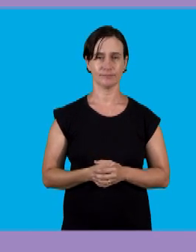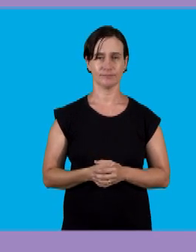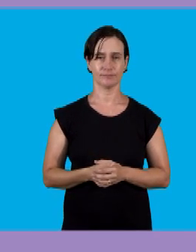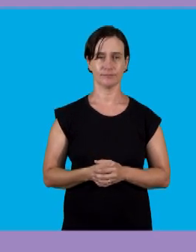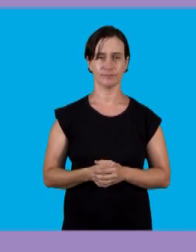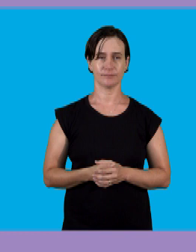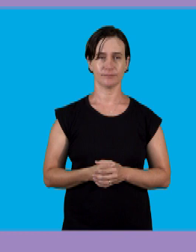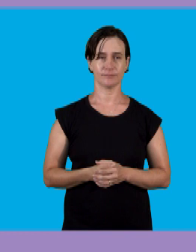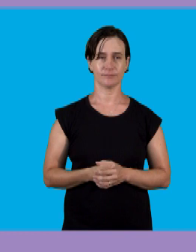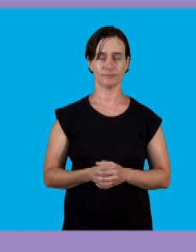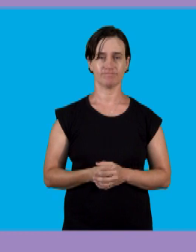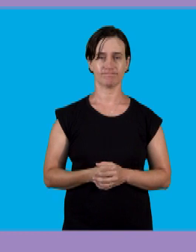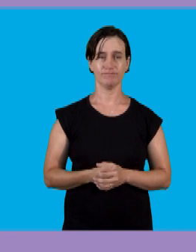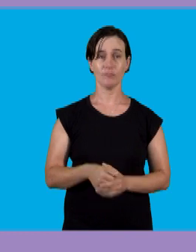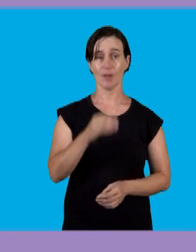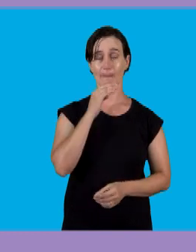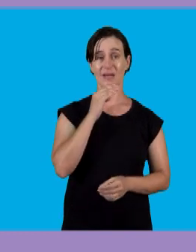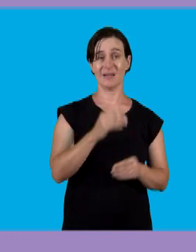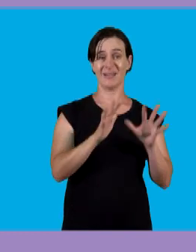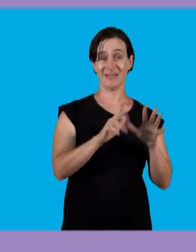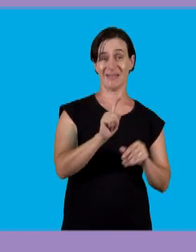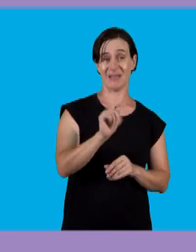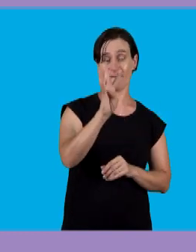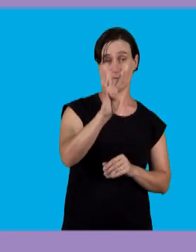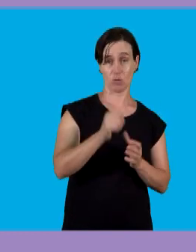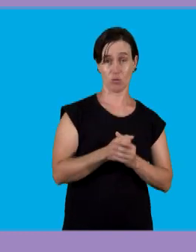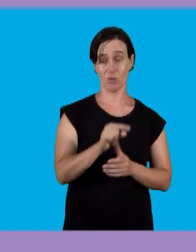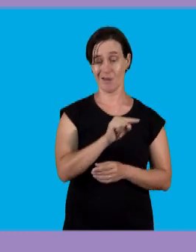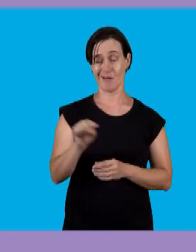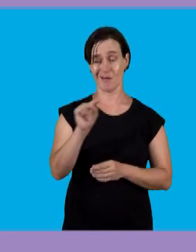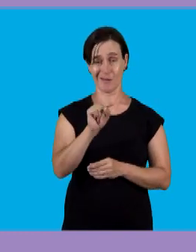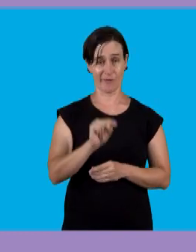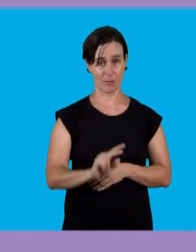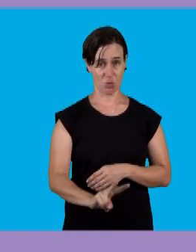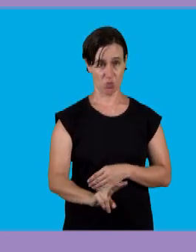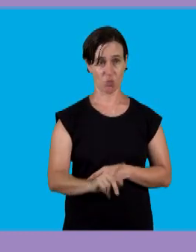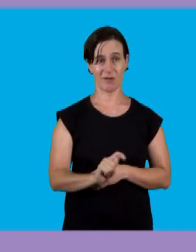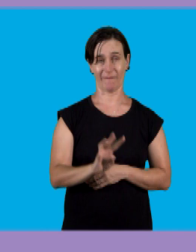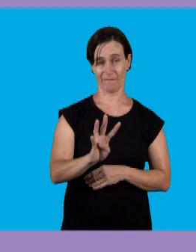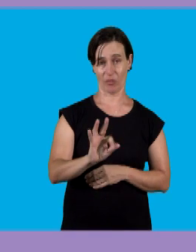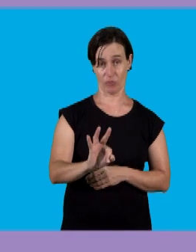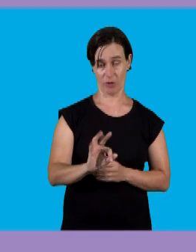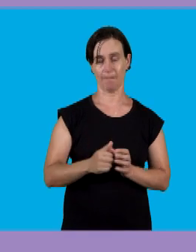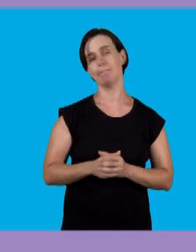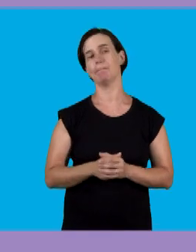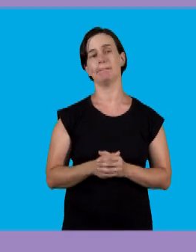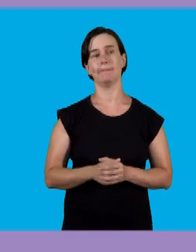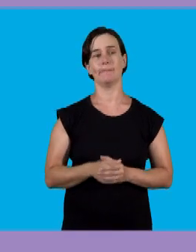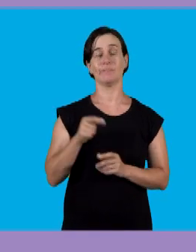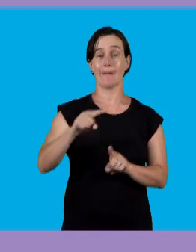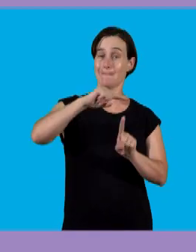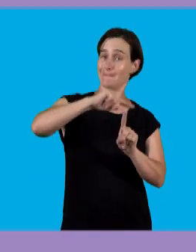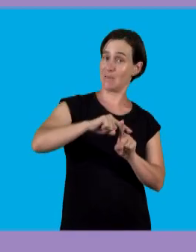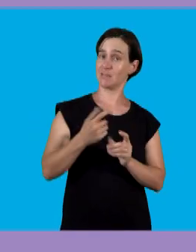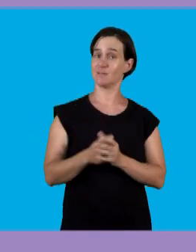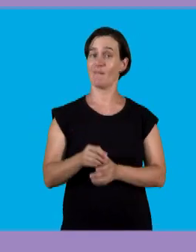a 10t exponent 4 divided by 2t cubed, and we are adding here,